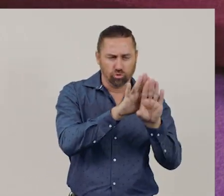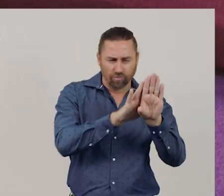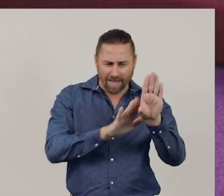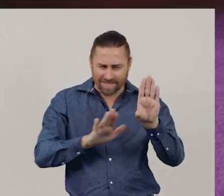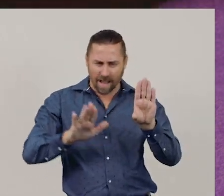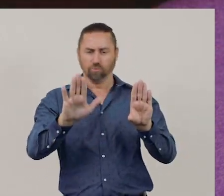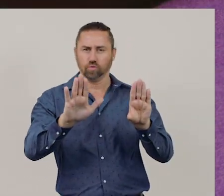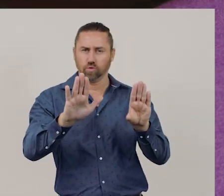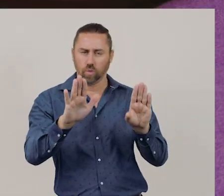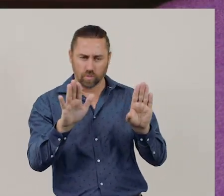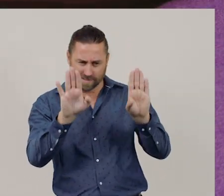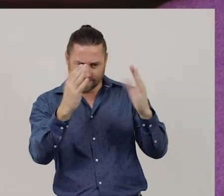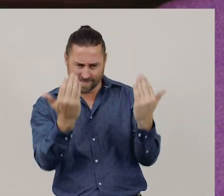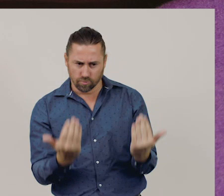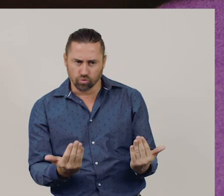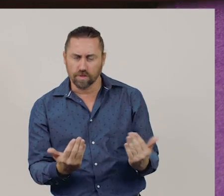symmetry?